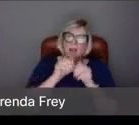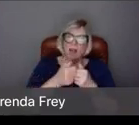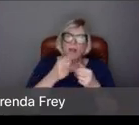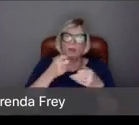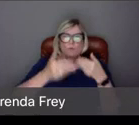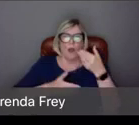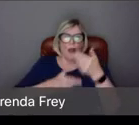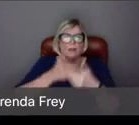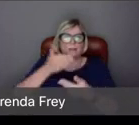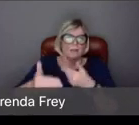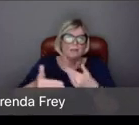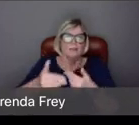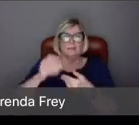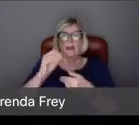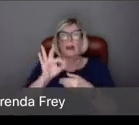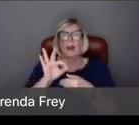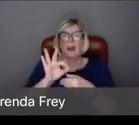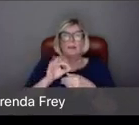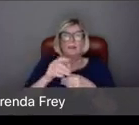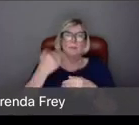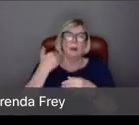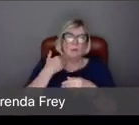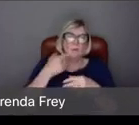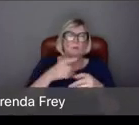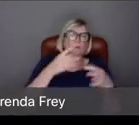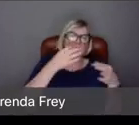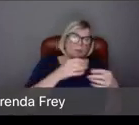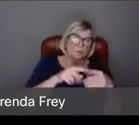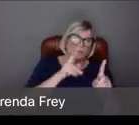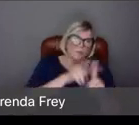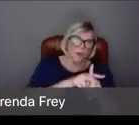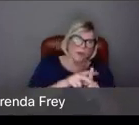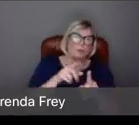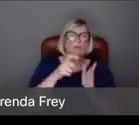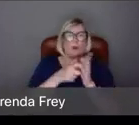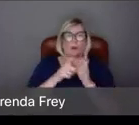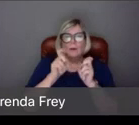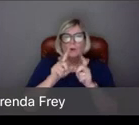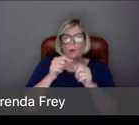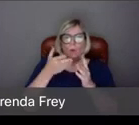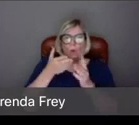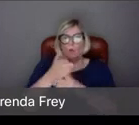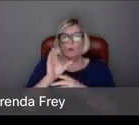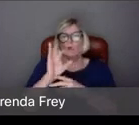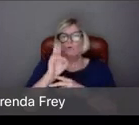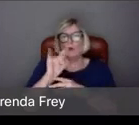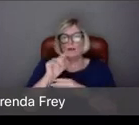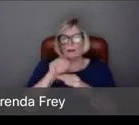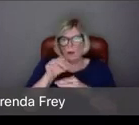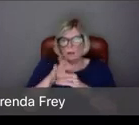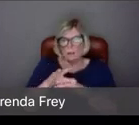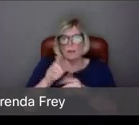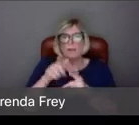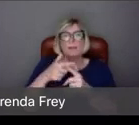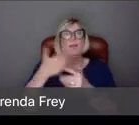So you make the decision to file. There's credit counseling that you're required to go through. And then once the bankruptcy